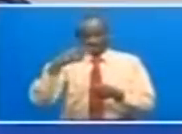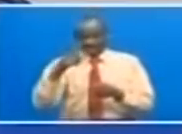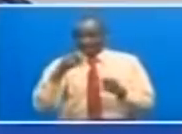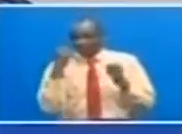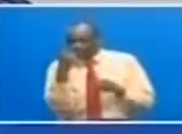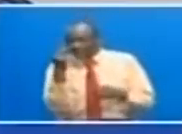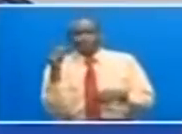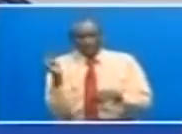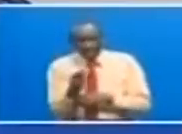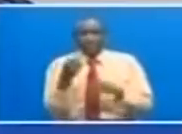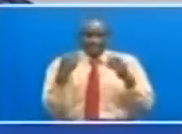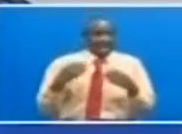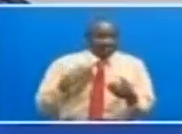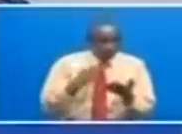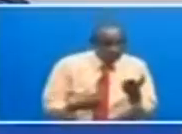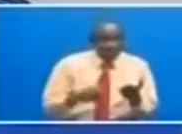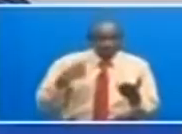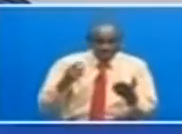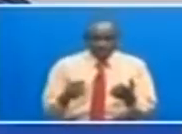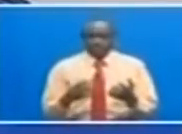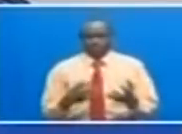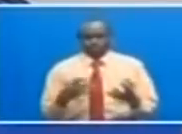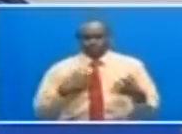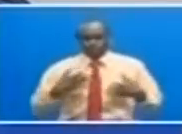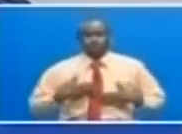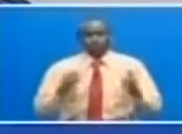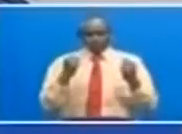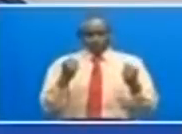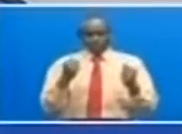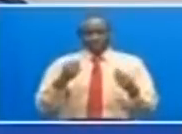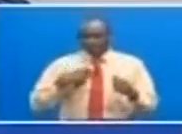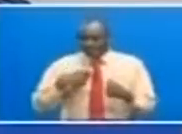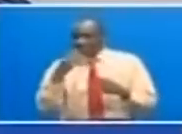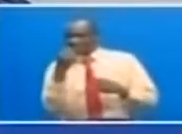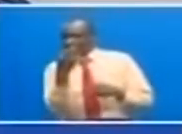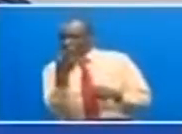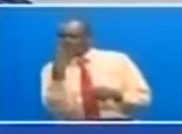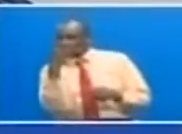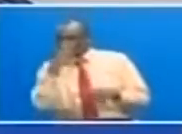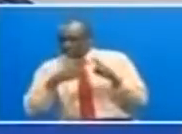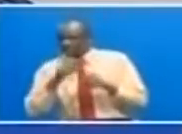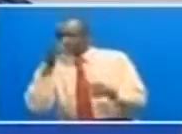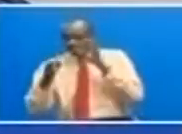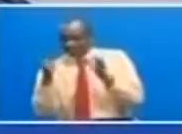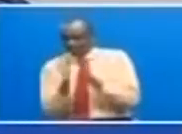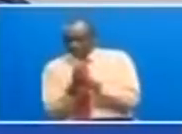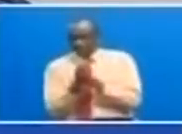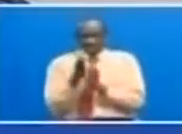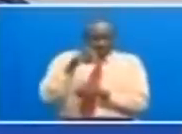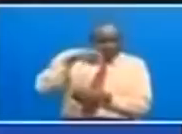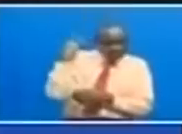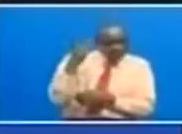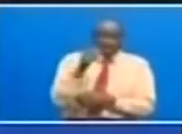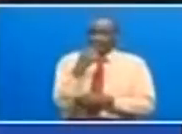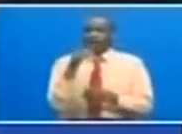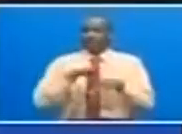of them got what we call a booster dose, and then we followed them over a period of 3 to 4 years depending on when they were